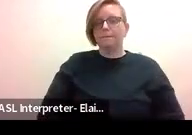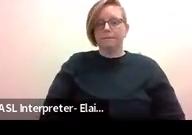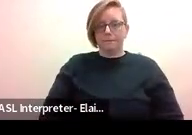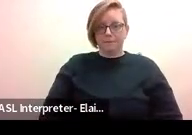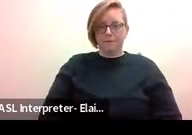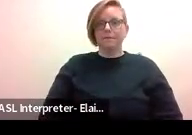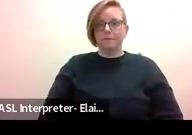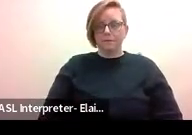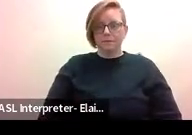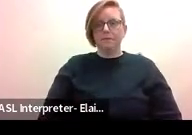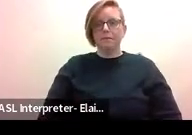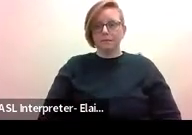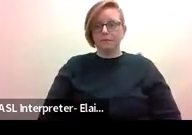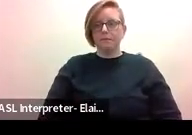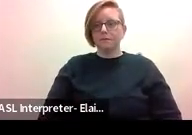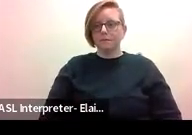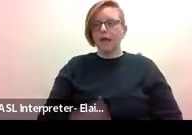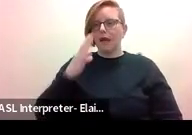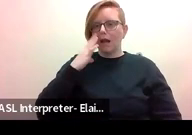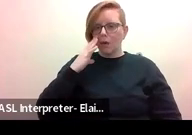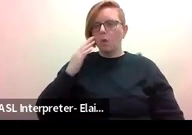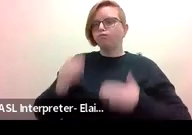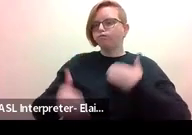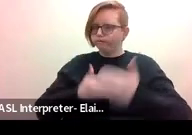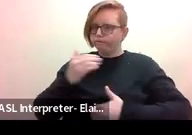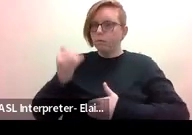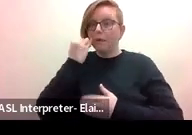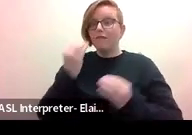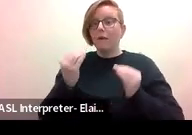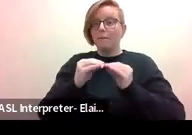And I know Julie will keep letting people in as we move forward.